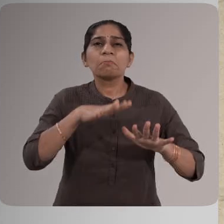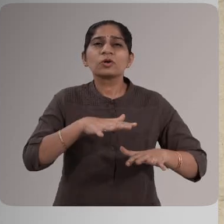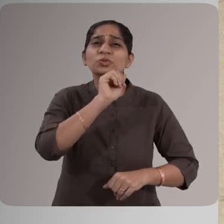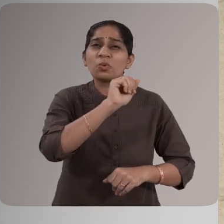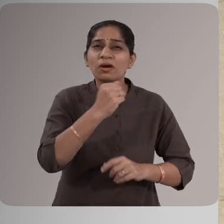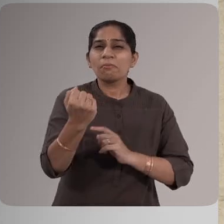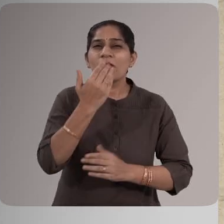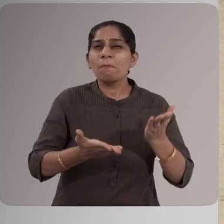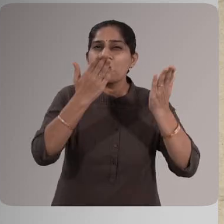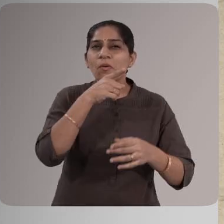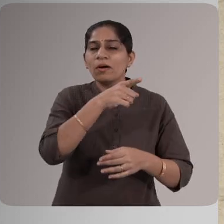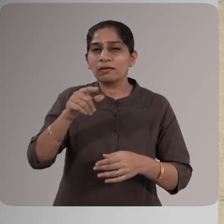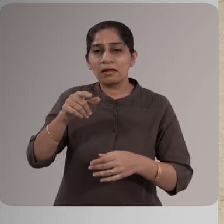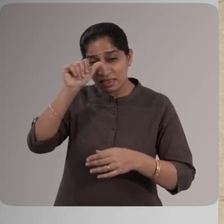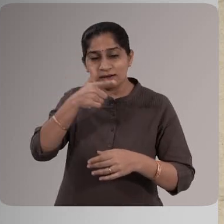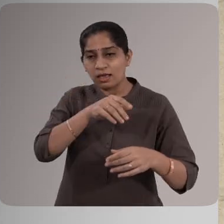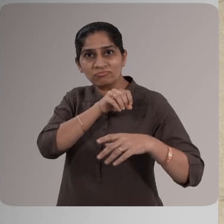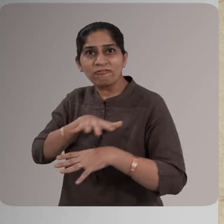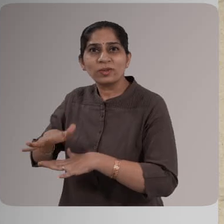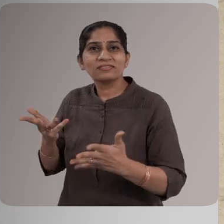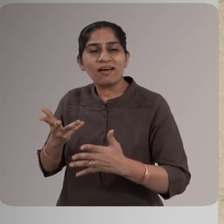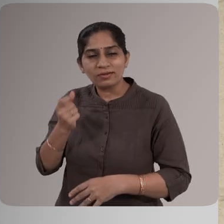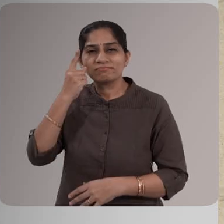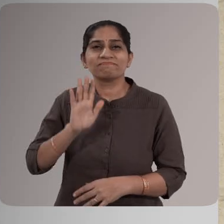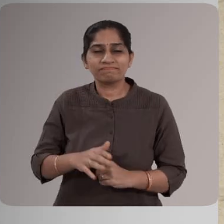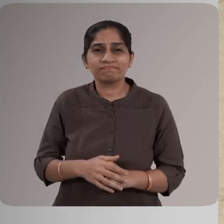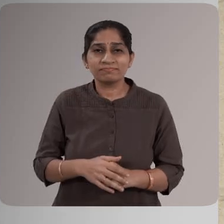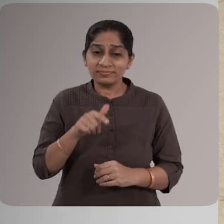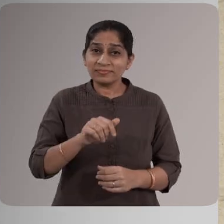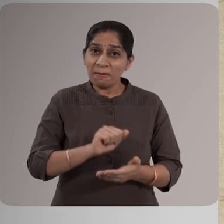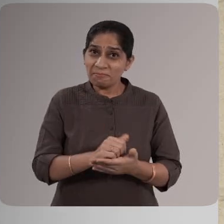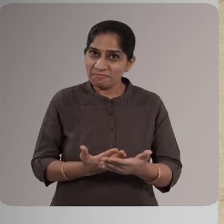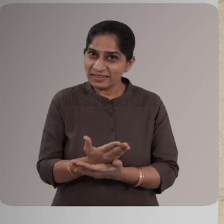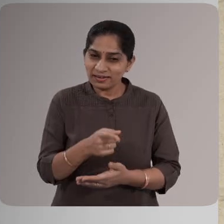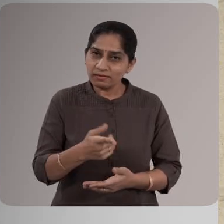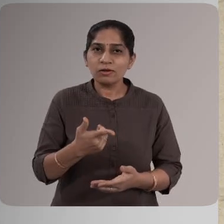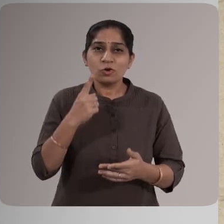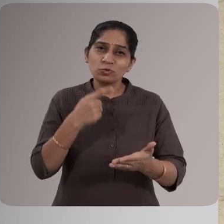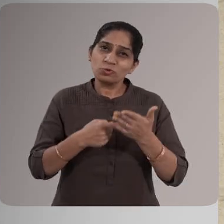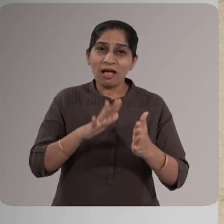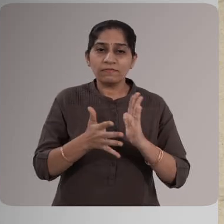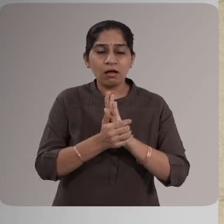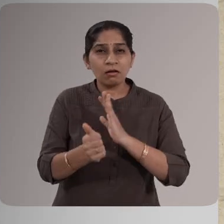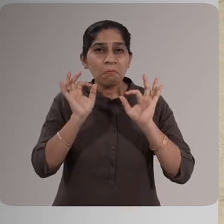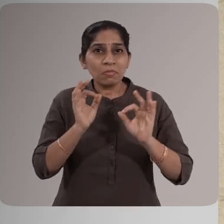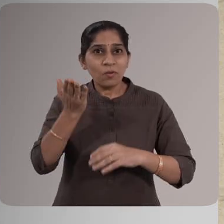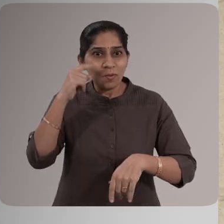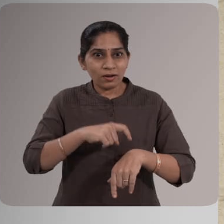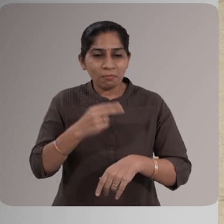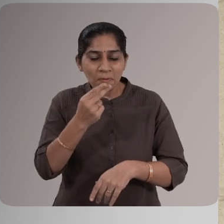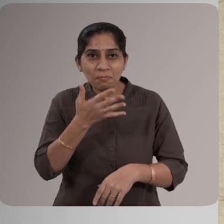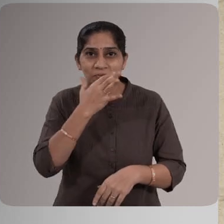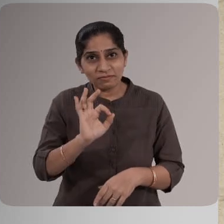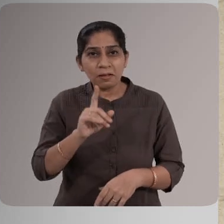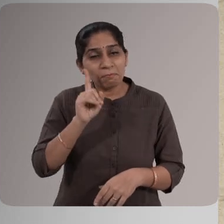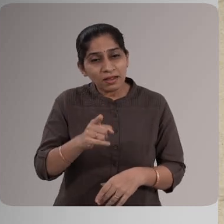and the influence that they had on India. Beyond demonstrating technical skills, this print vividly reflects